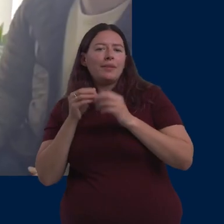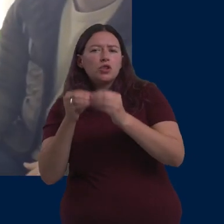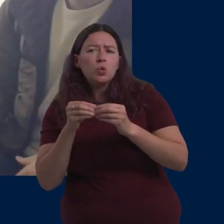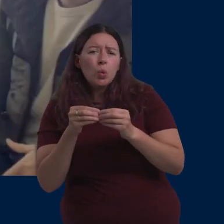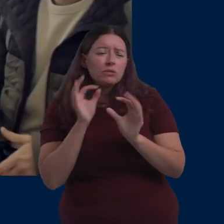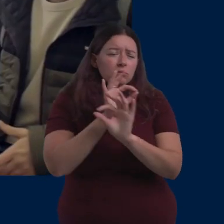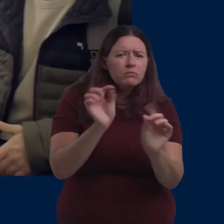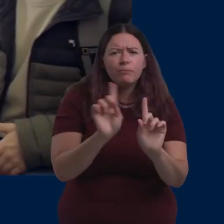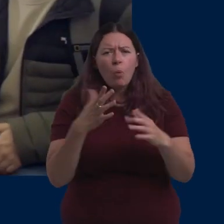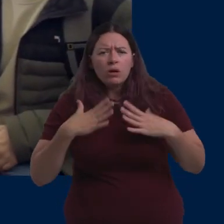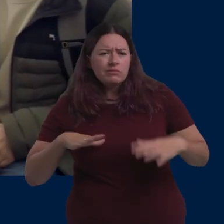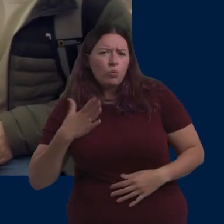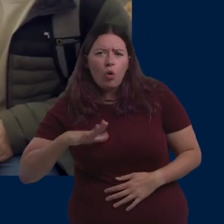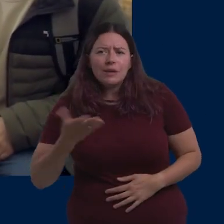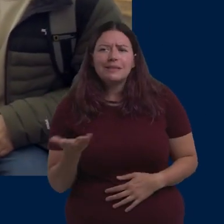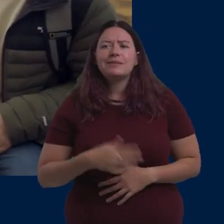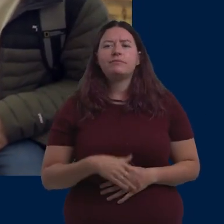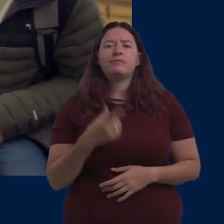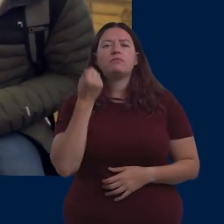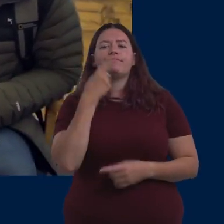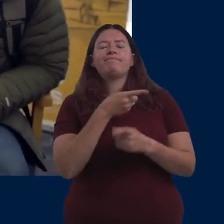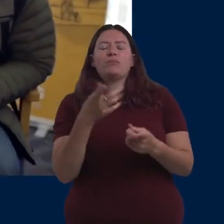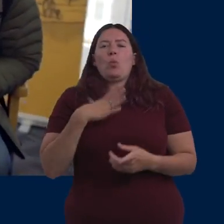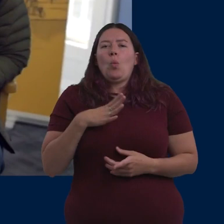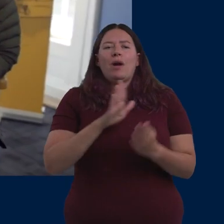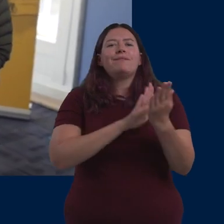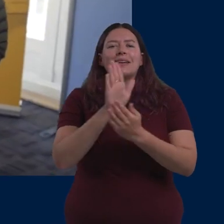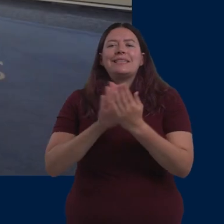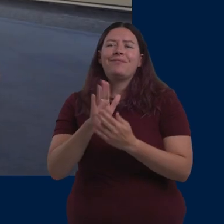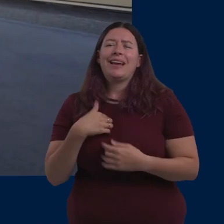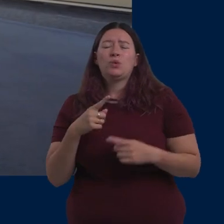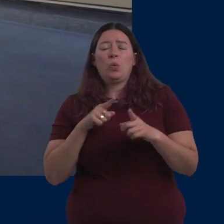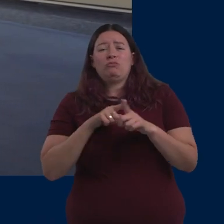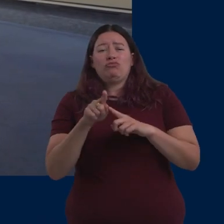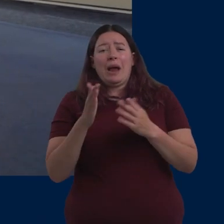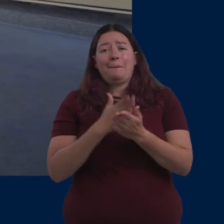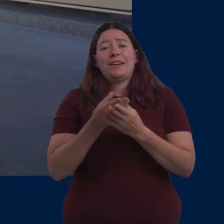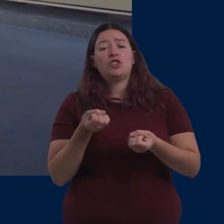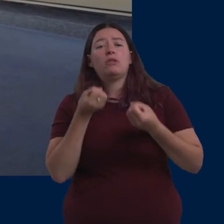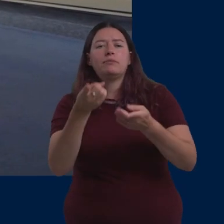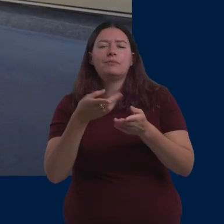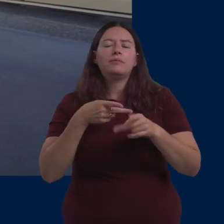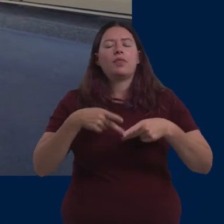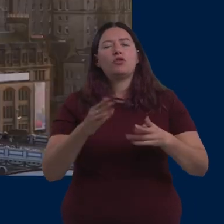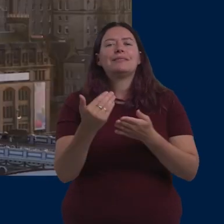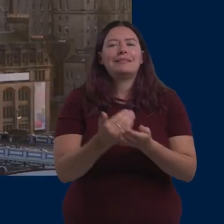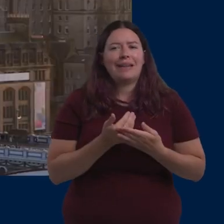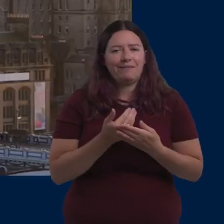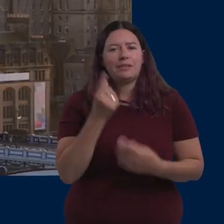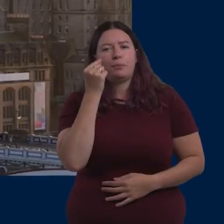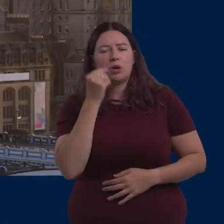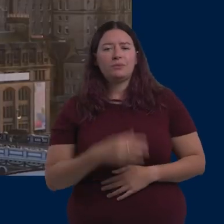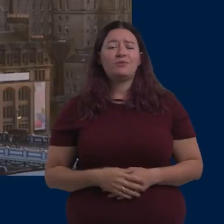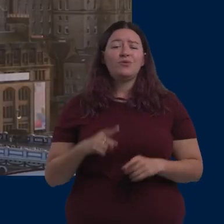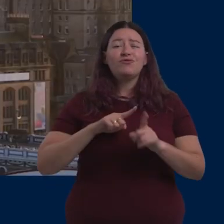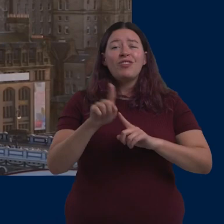opinion that this is what you want, and we will endeavour to provide it as safely and efficiently as we can. Please try